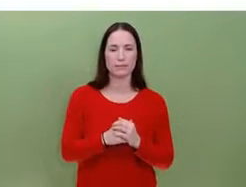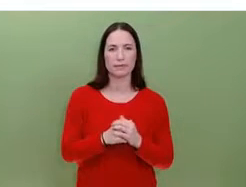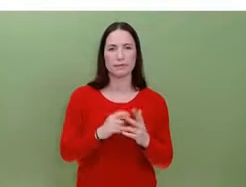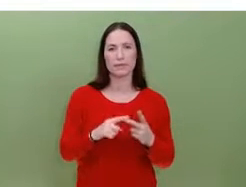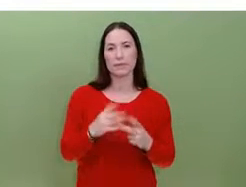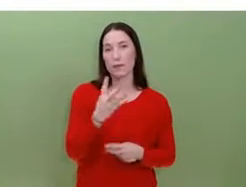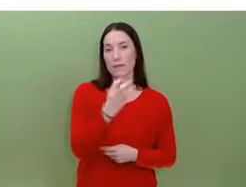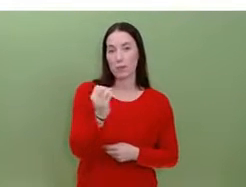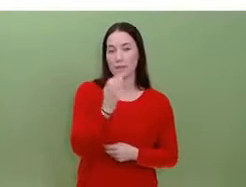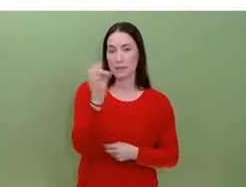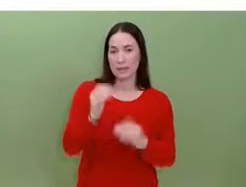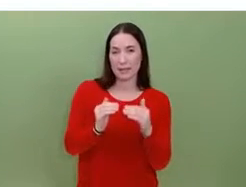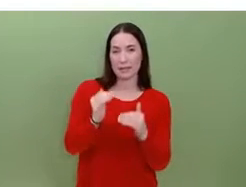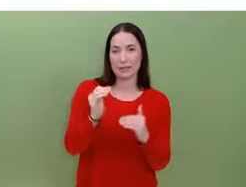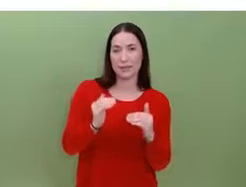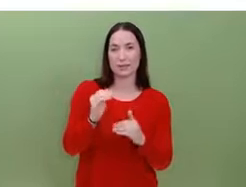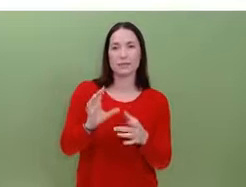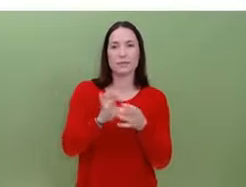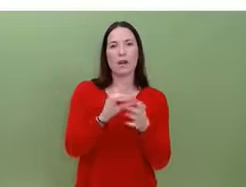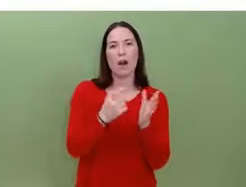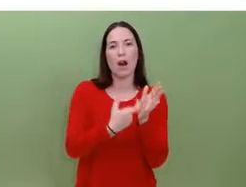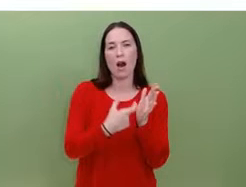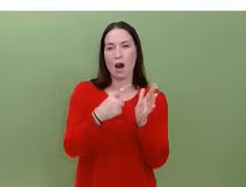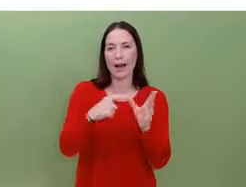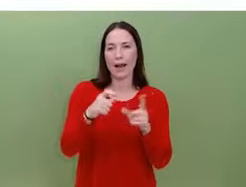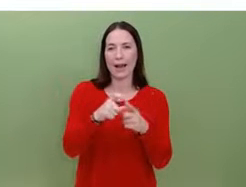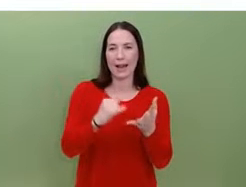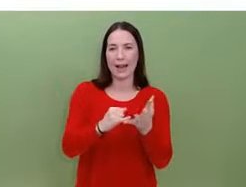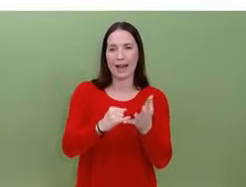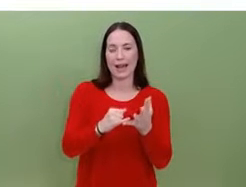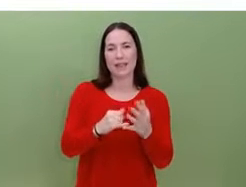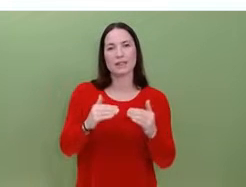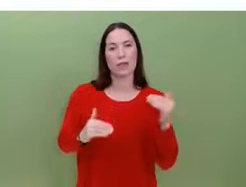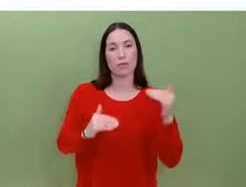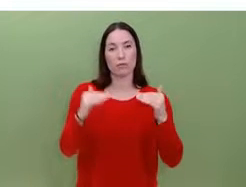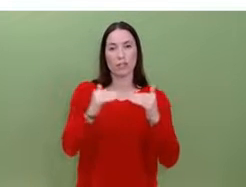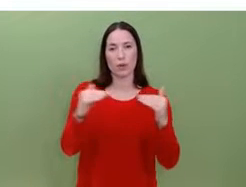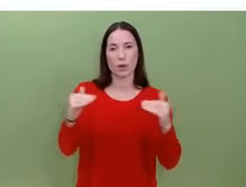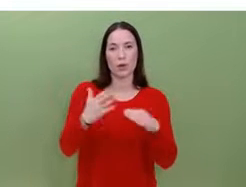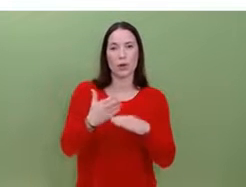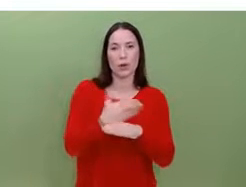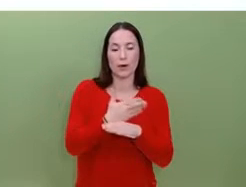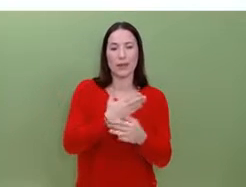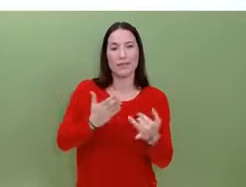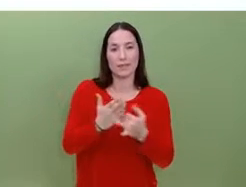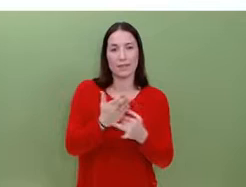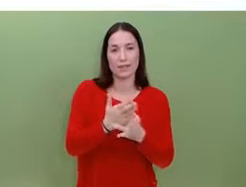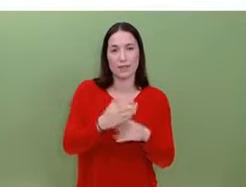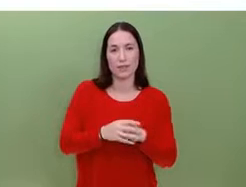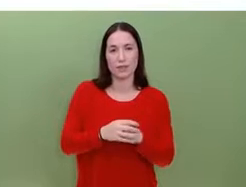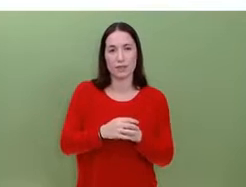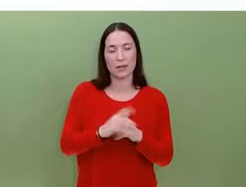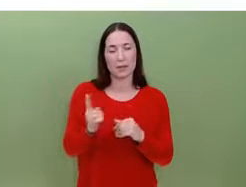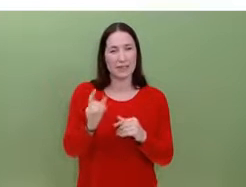present above the RCAD's clinical threshold prior to intervention. However, we found no significant differences